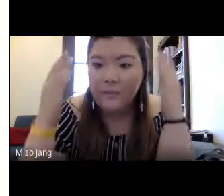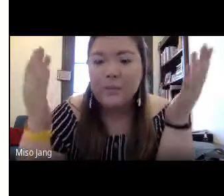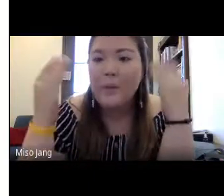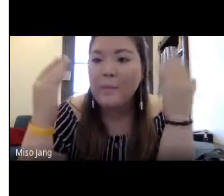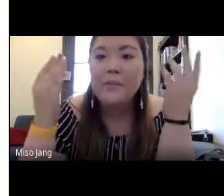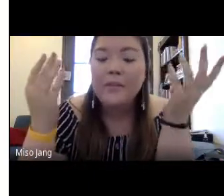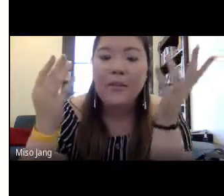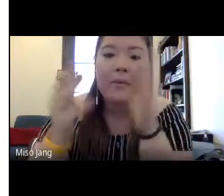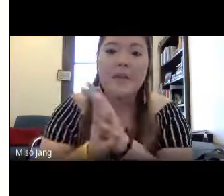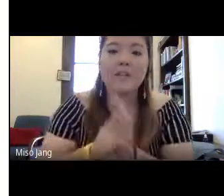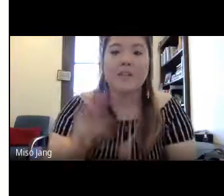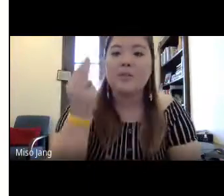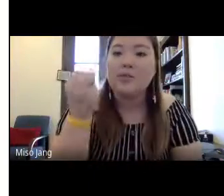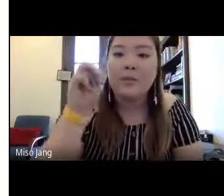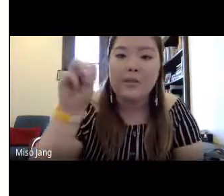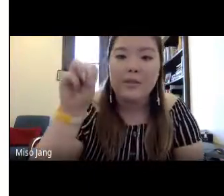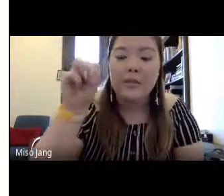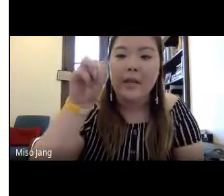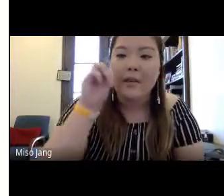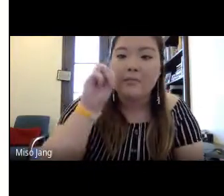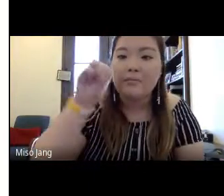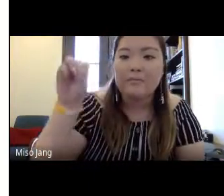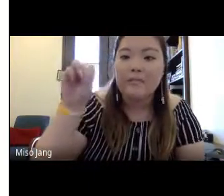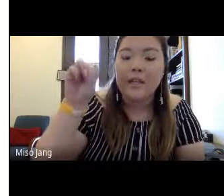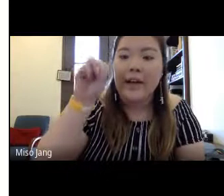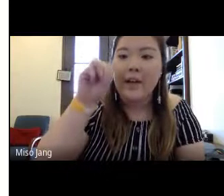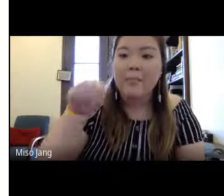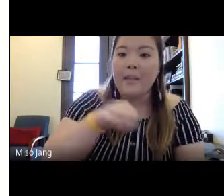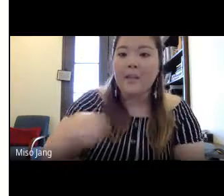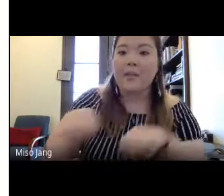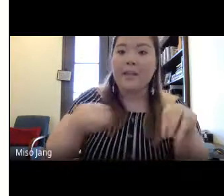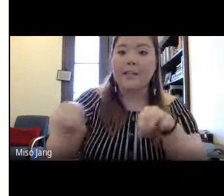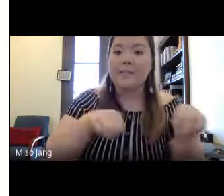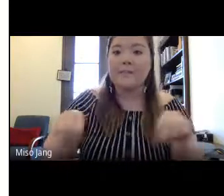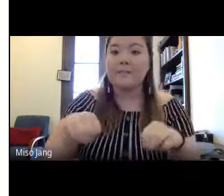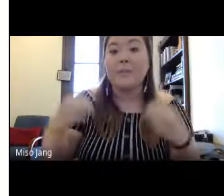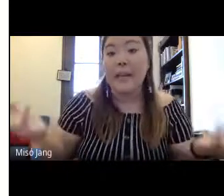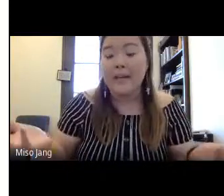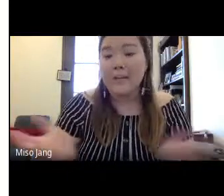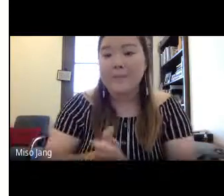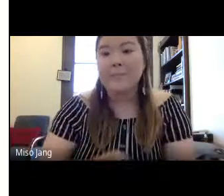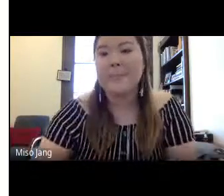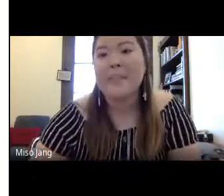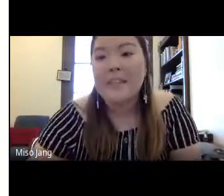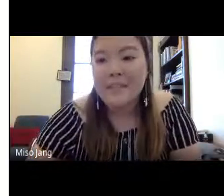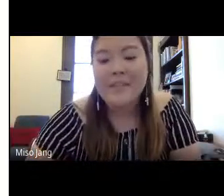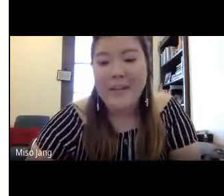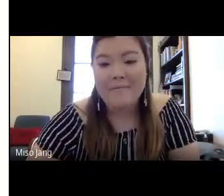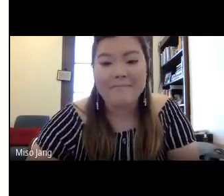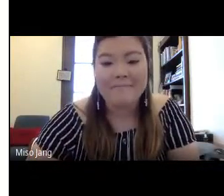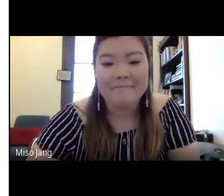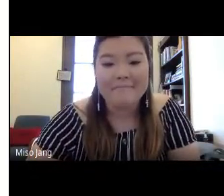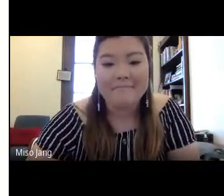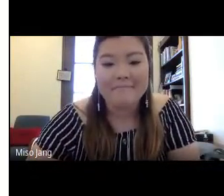like remember me from. So she would use the letter M and then go like this for piano. So